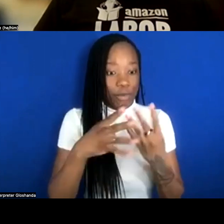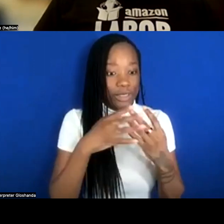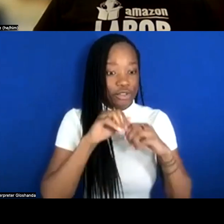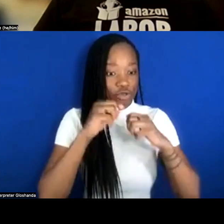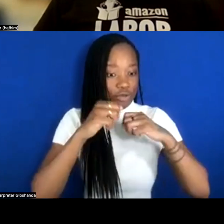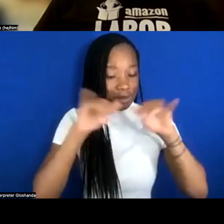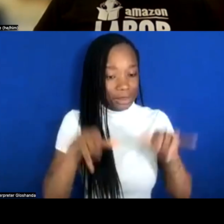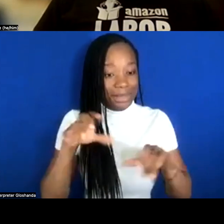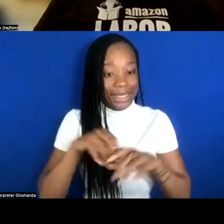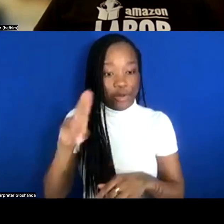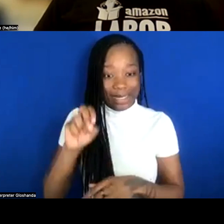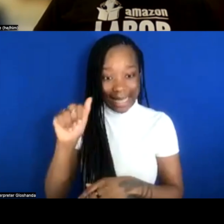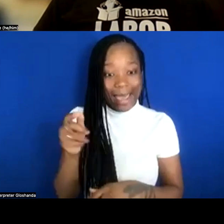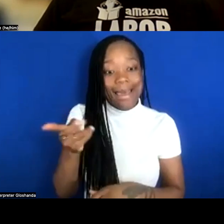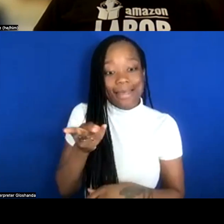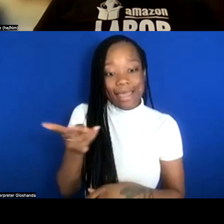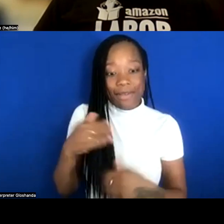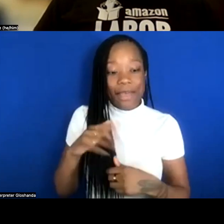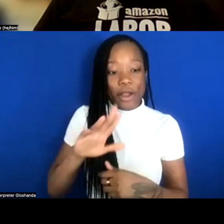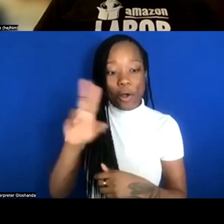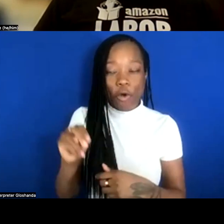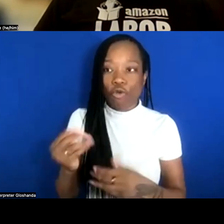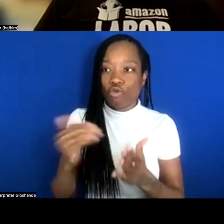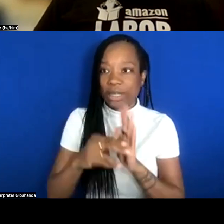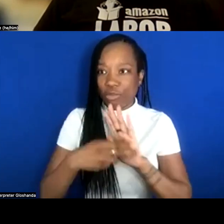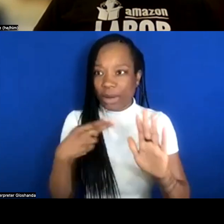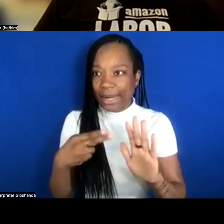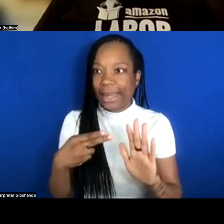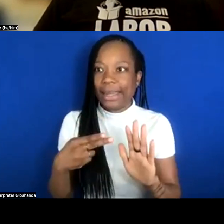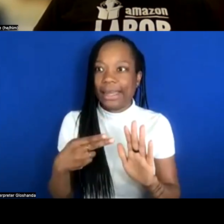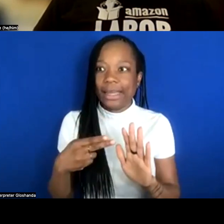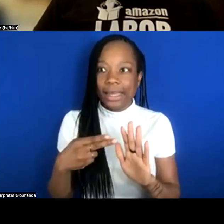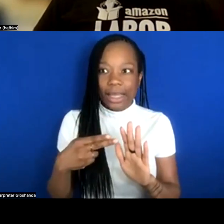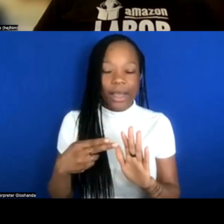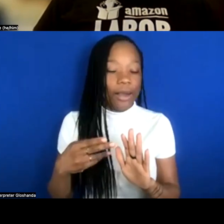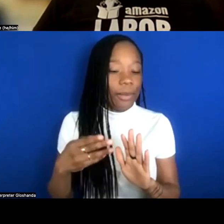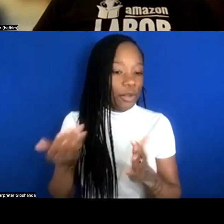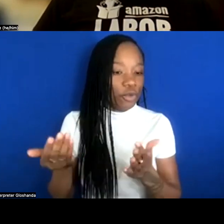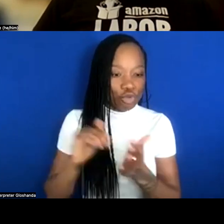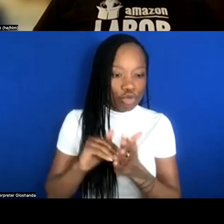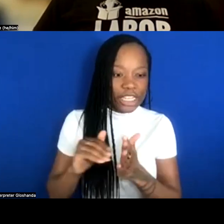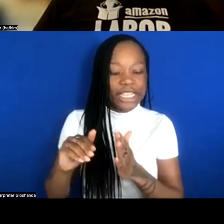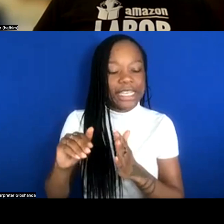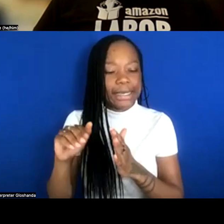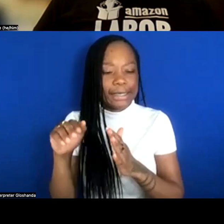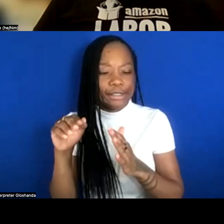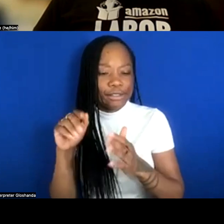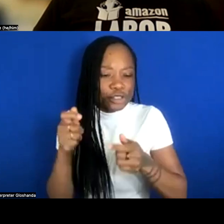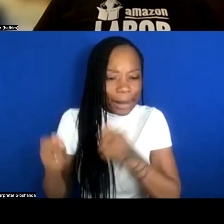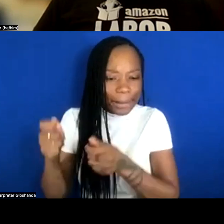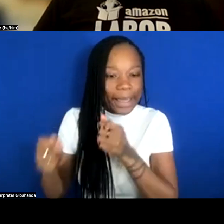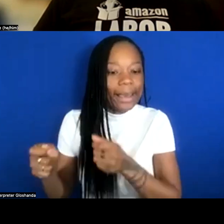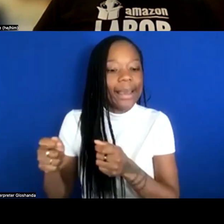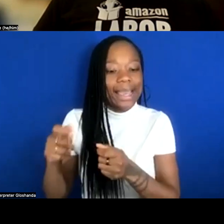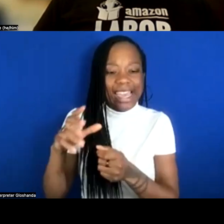little rebranding and reshaping, right, to actually focus more on these quote unquote alternatives to detention. And GEO owns the company